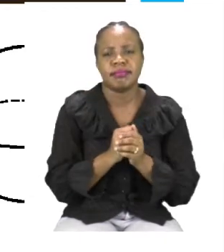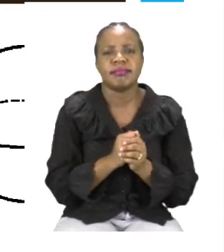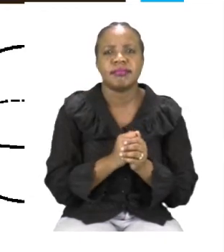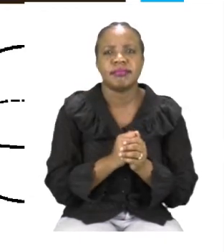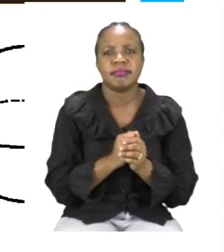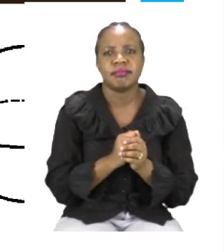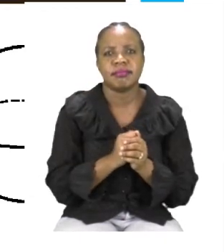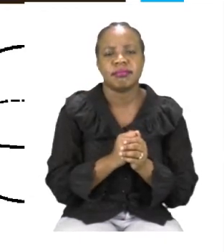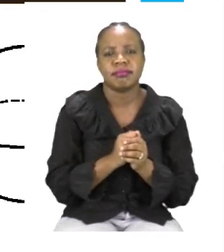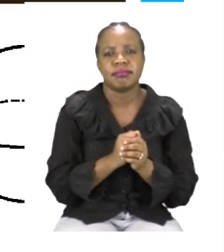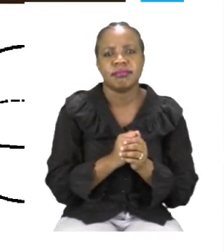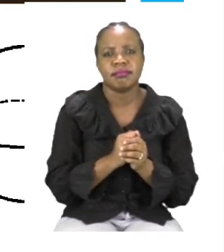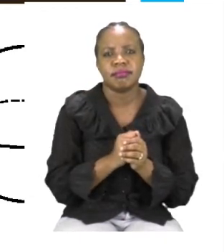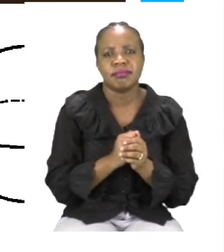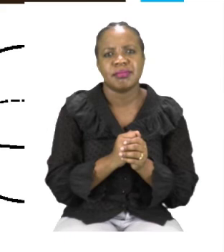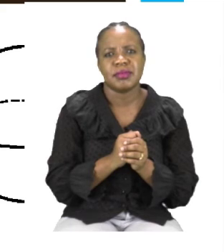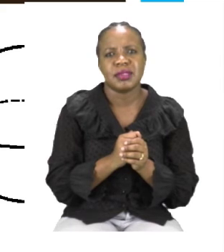a square